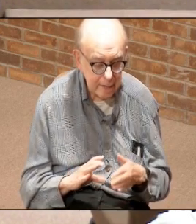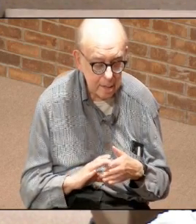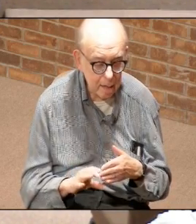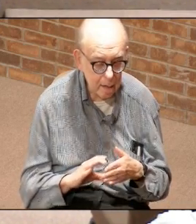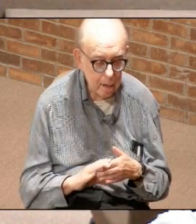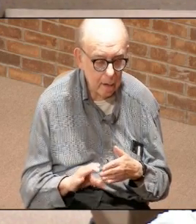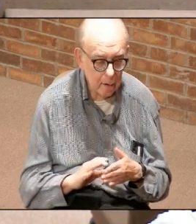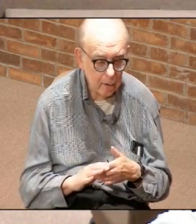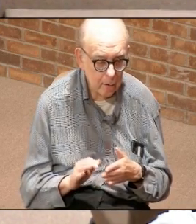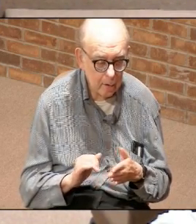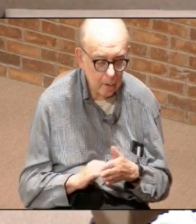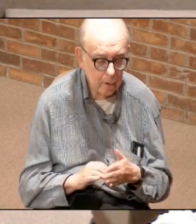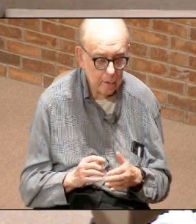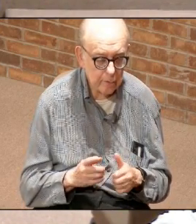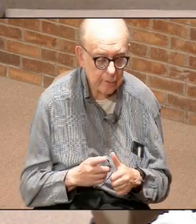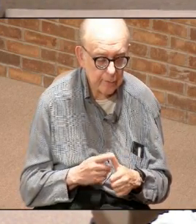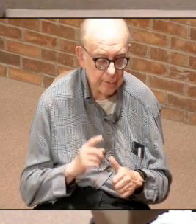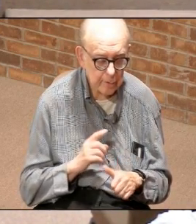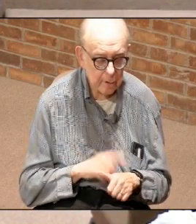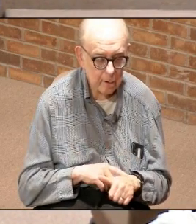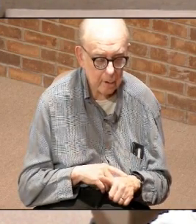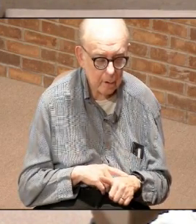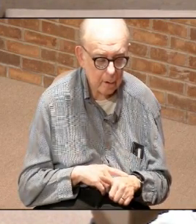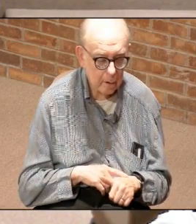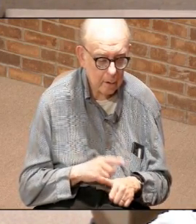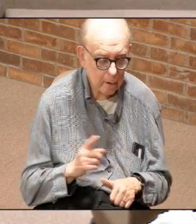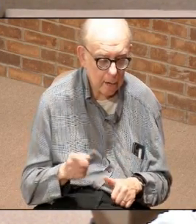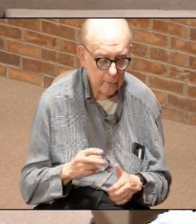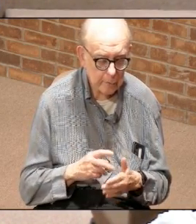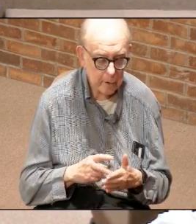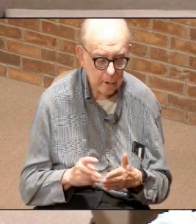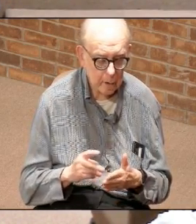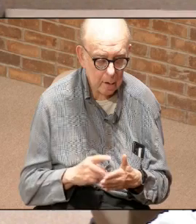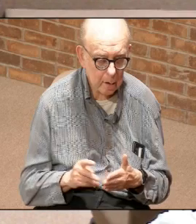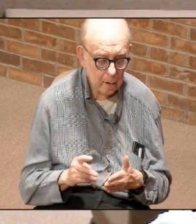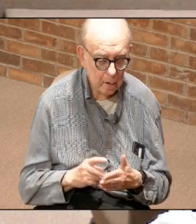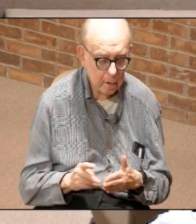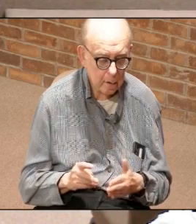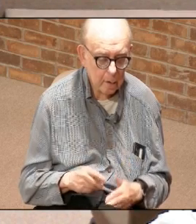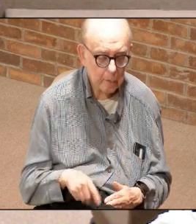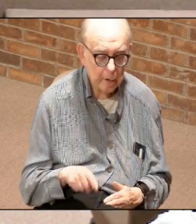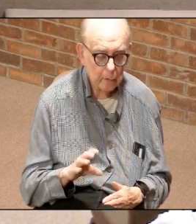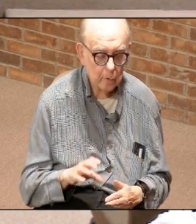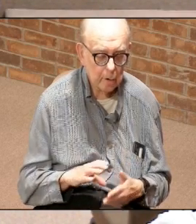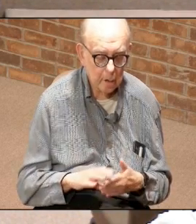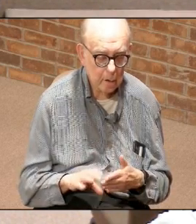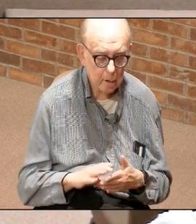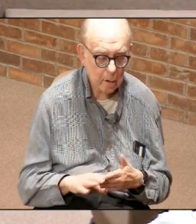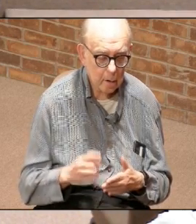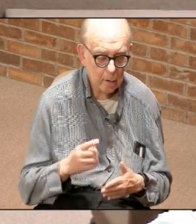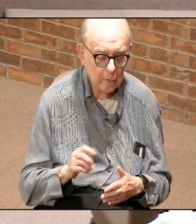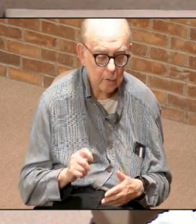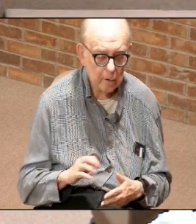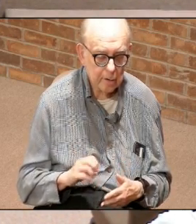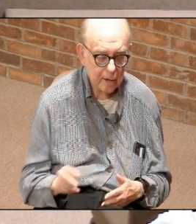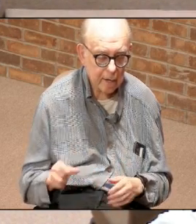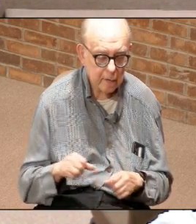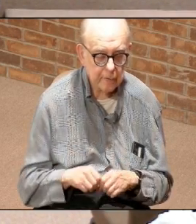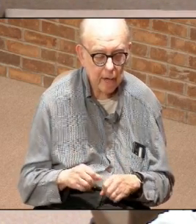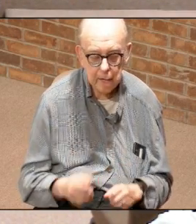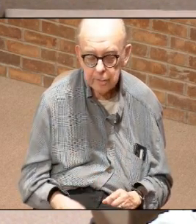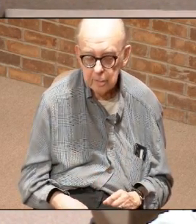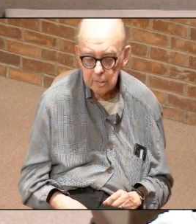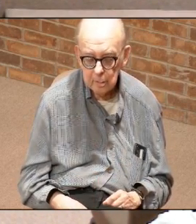He said, this is the first time I've ever paid $100 for a tank of gas.